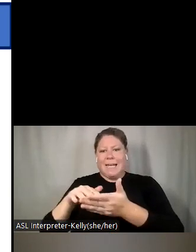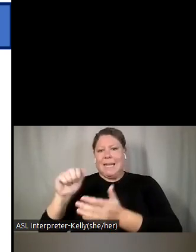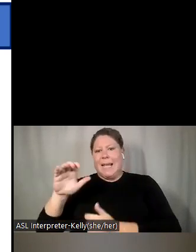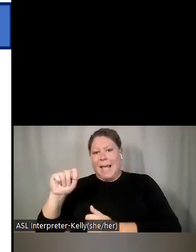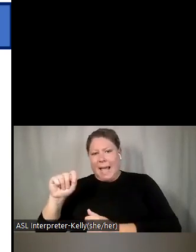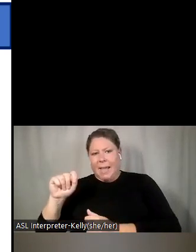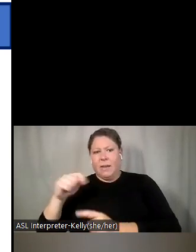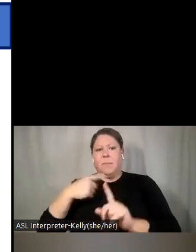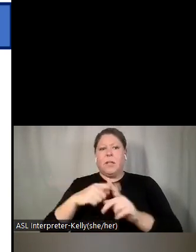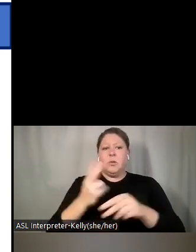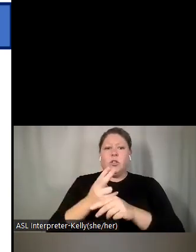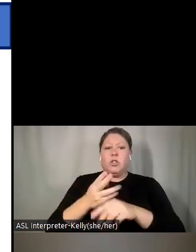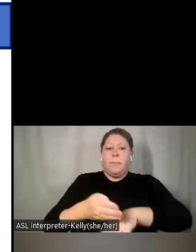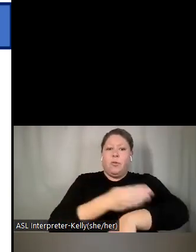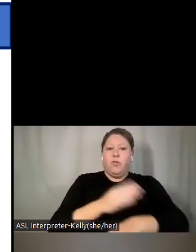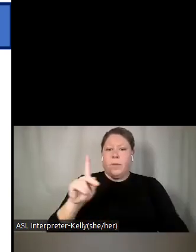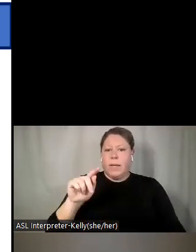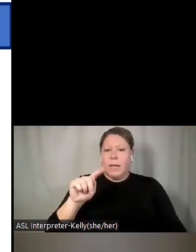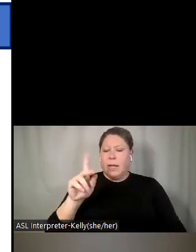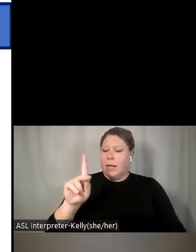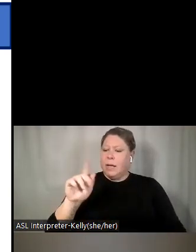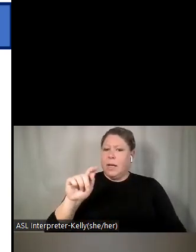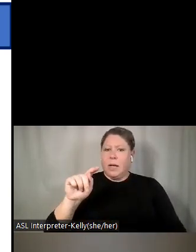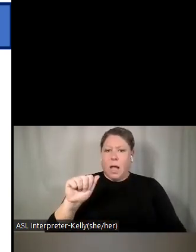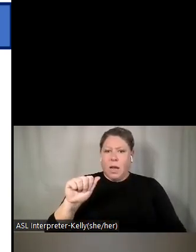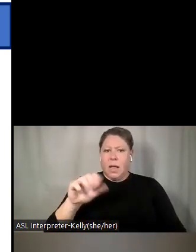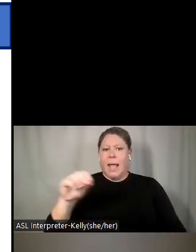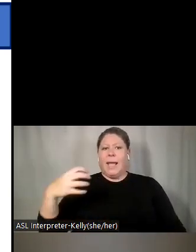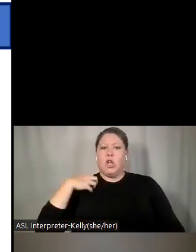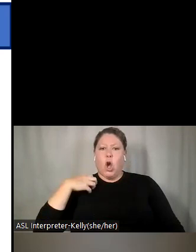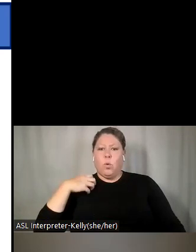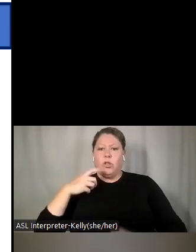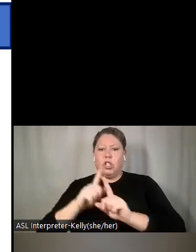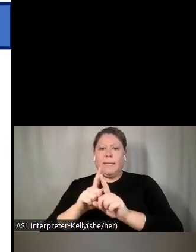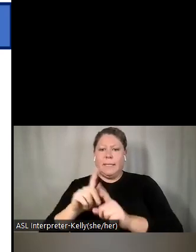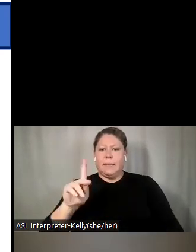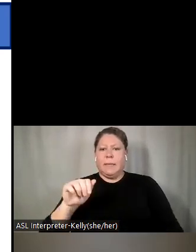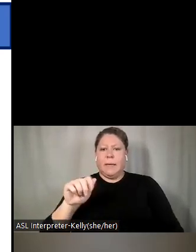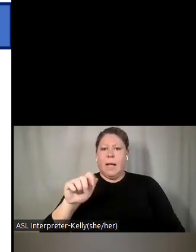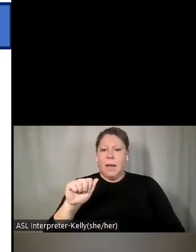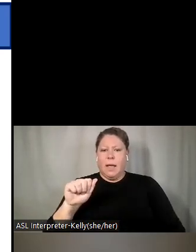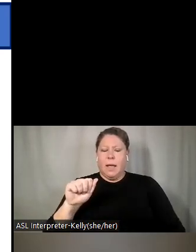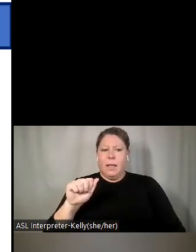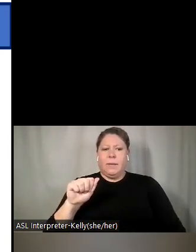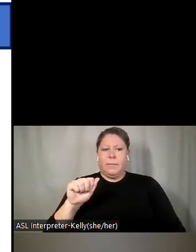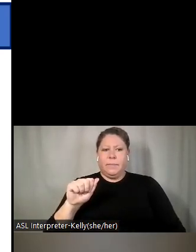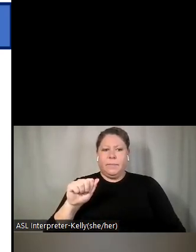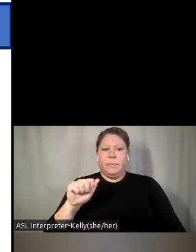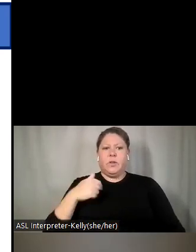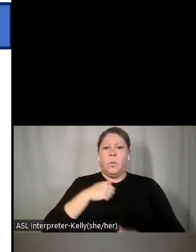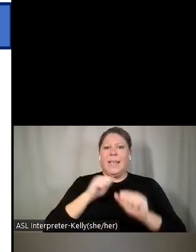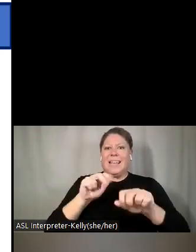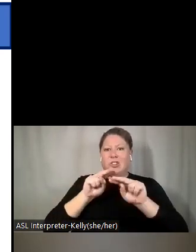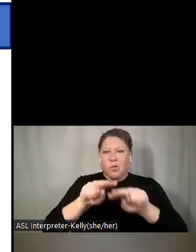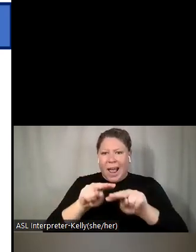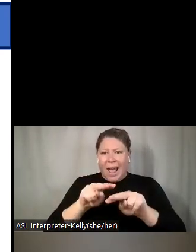and coaching kata, which are visualized here on the slide, to track and embed continuous